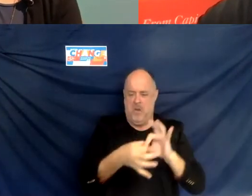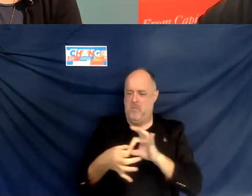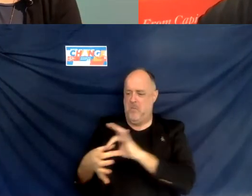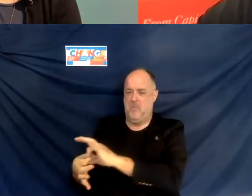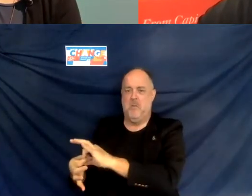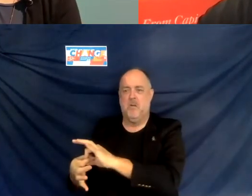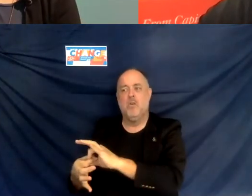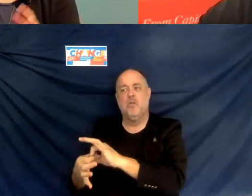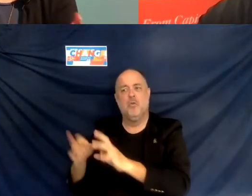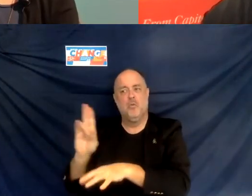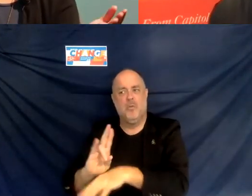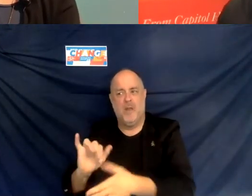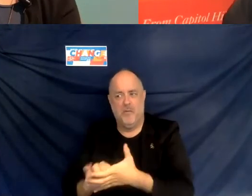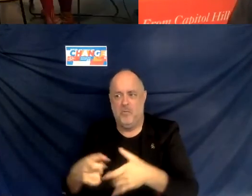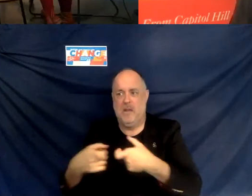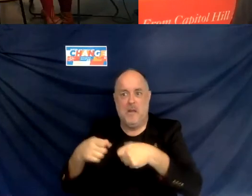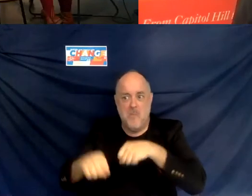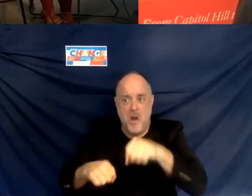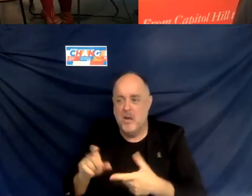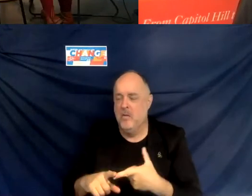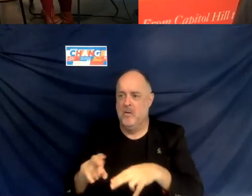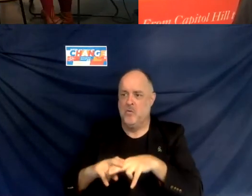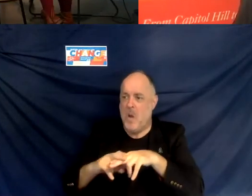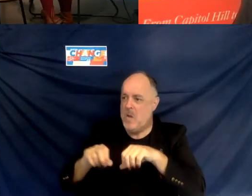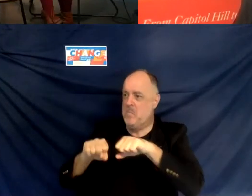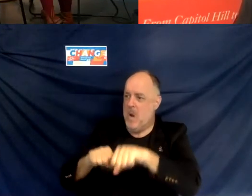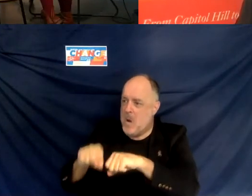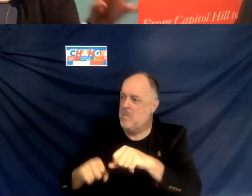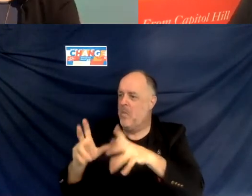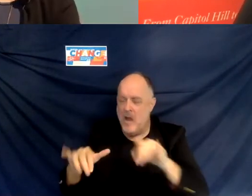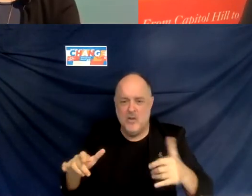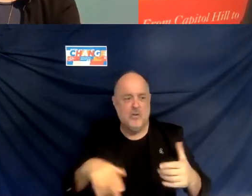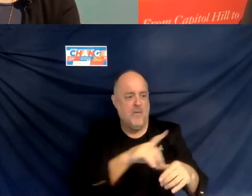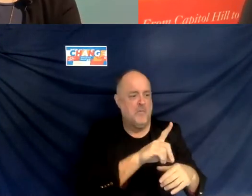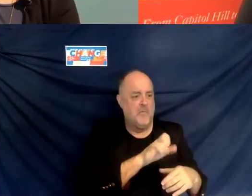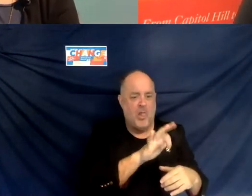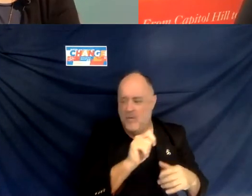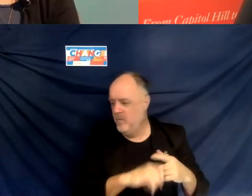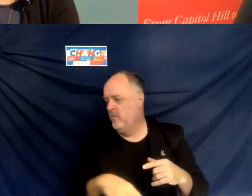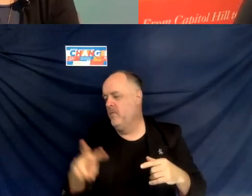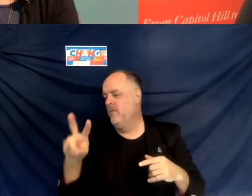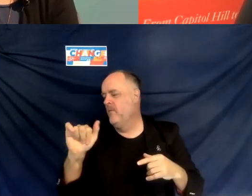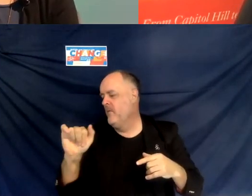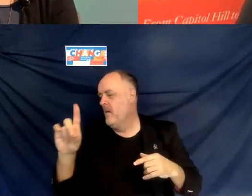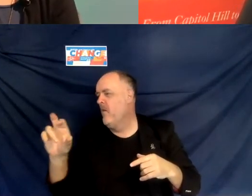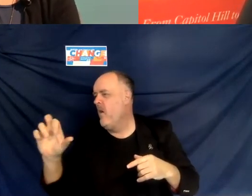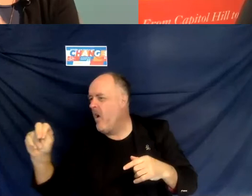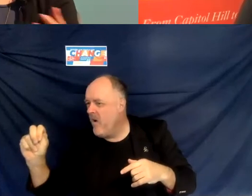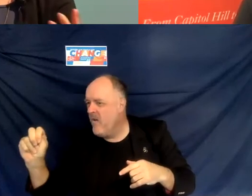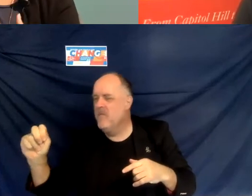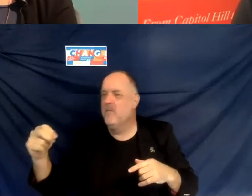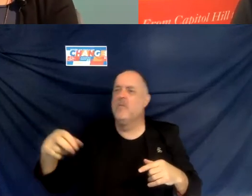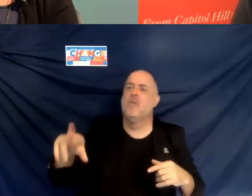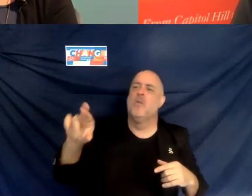travel by bike, e-bike likely, to get from Delft to Den Haag or get to Rotterdam, depending on